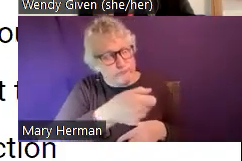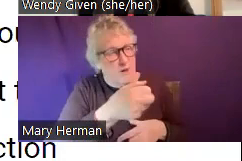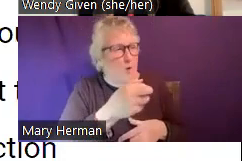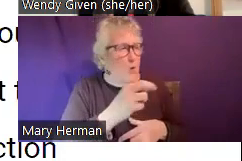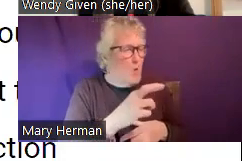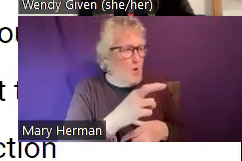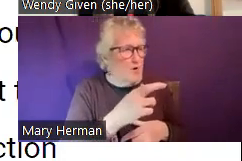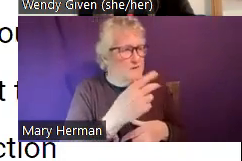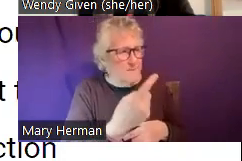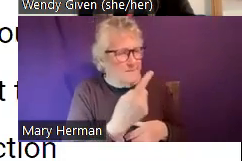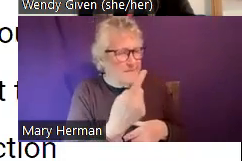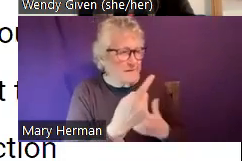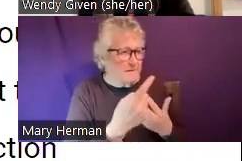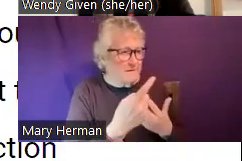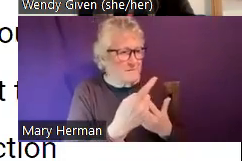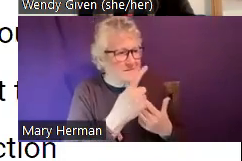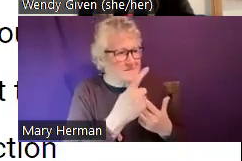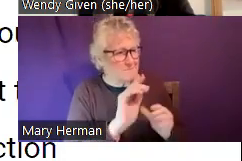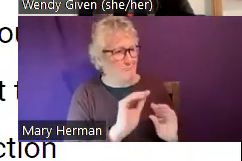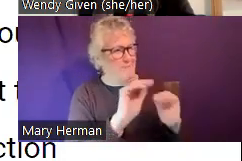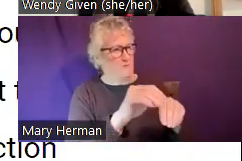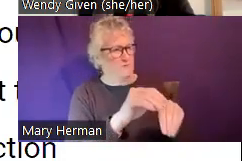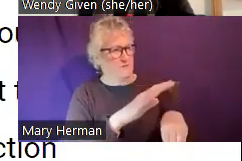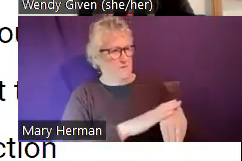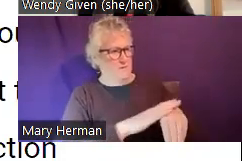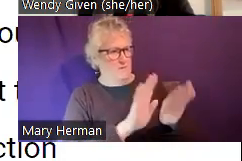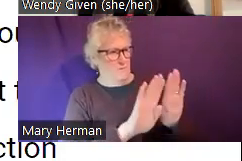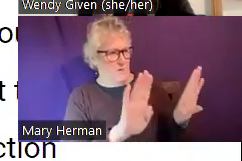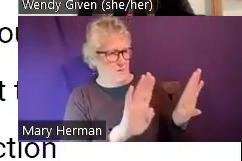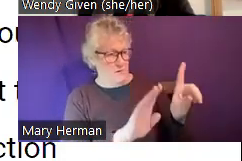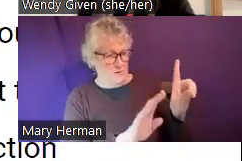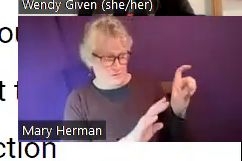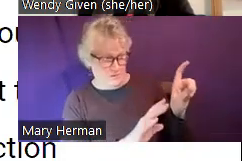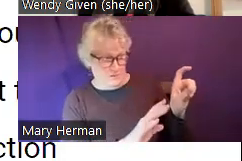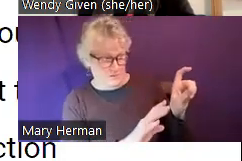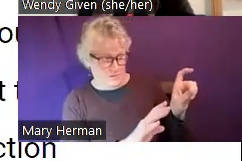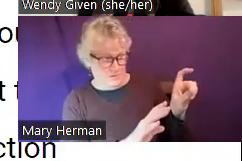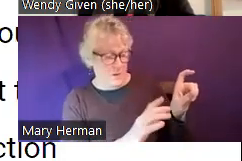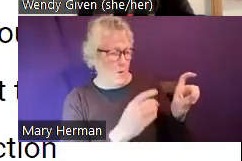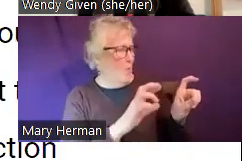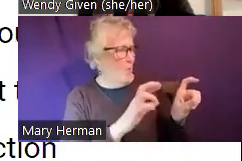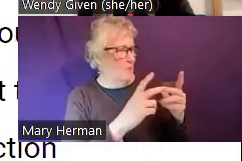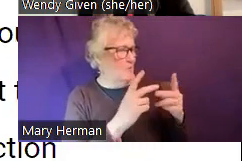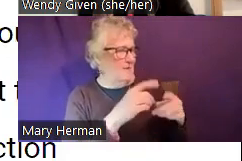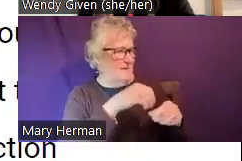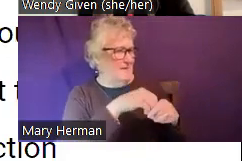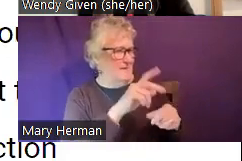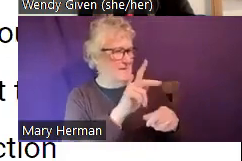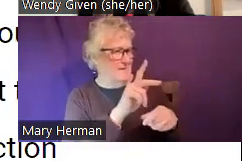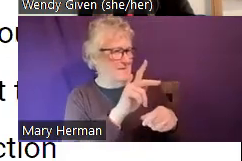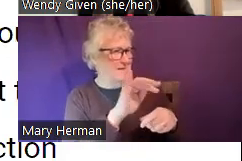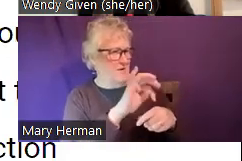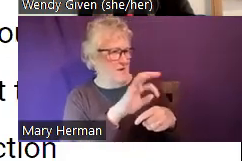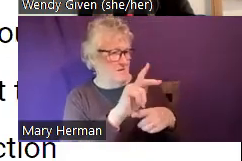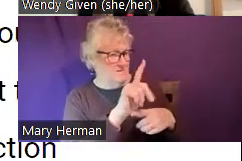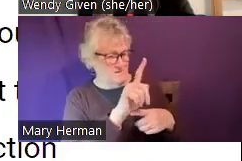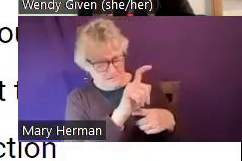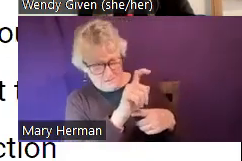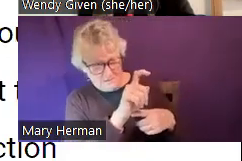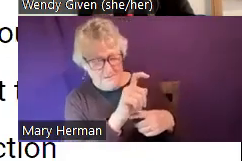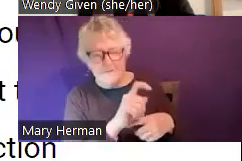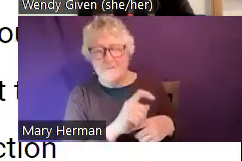that that's out of the realm. Yeah. I mean, it's not something we've contemplated specifically, but